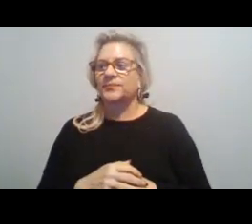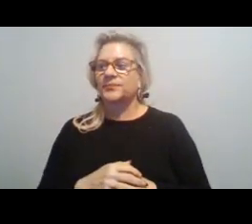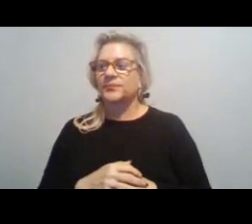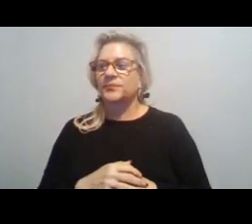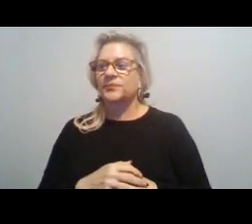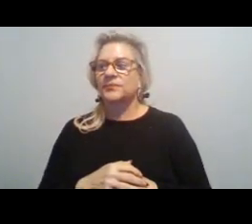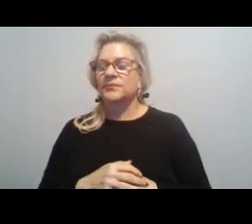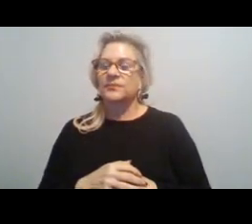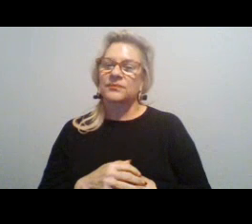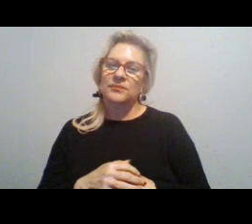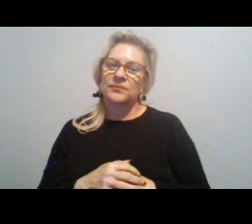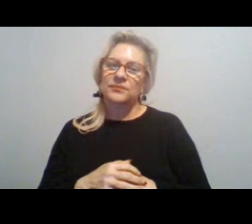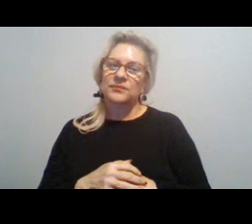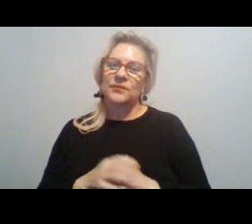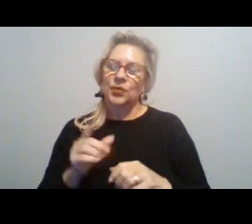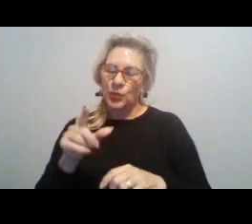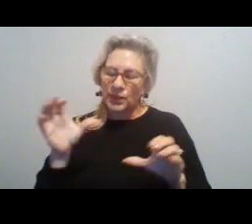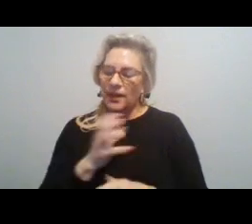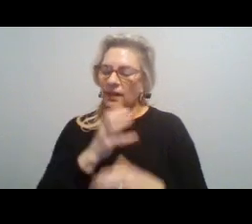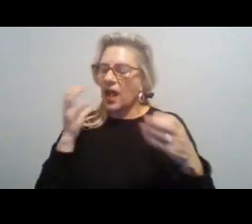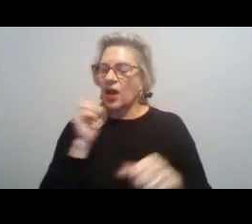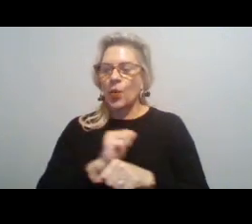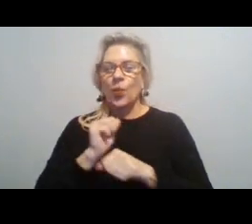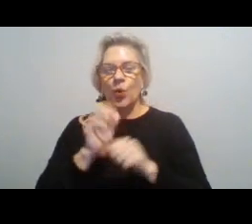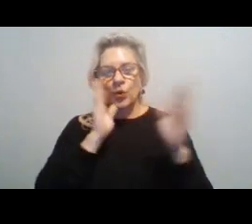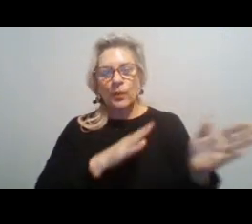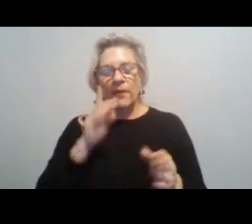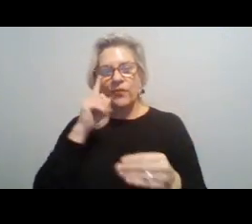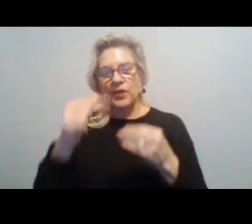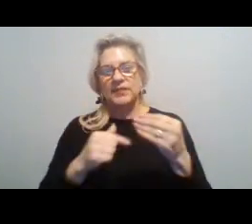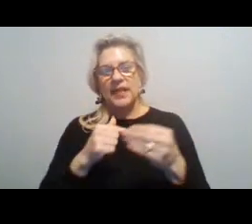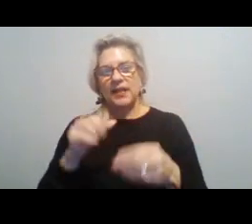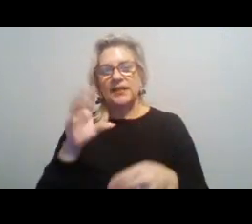done tremendous work in preparing for Cycle 6.